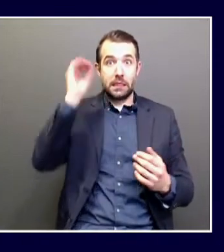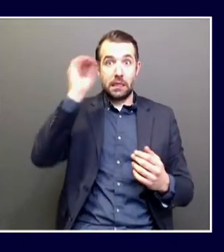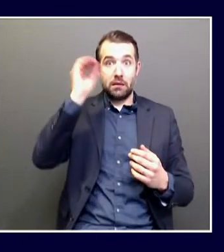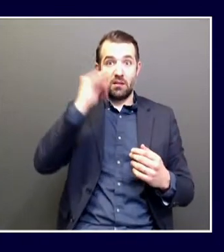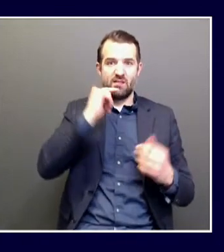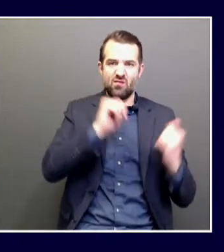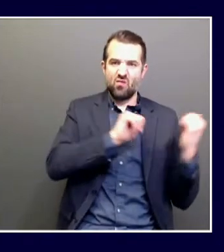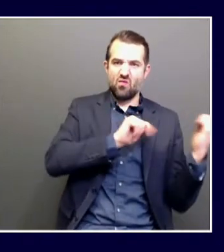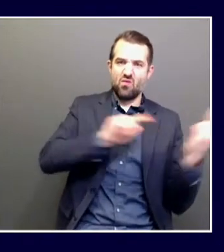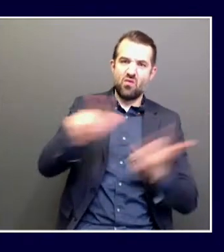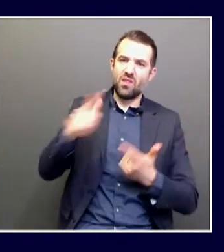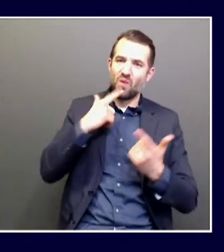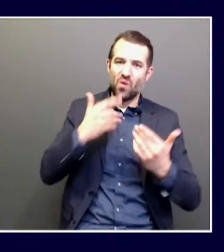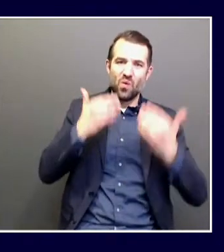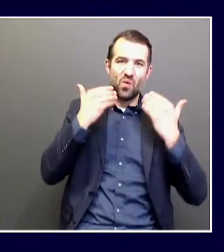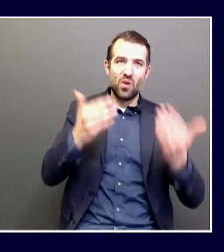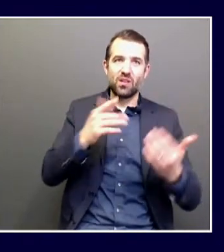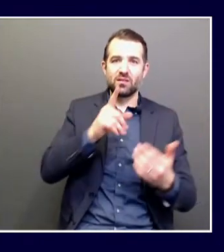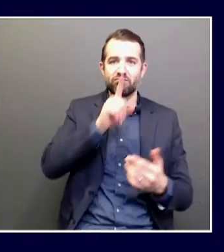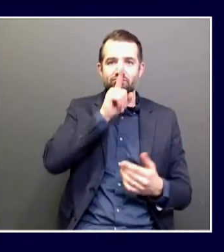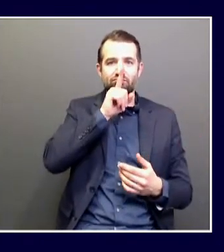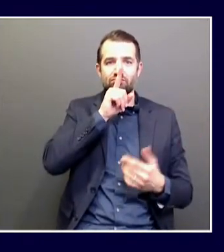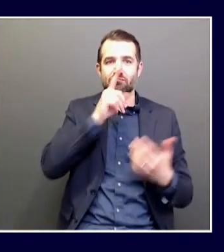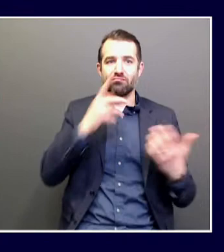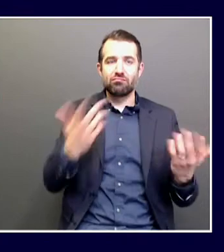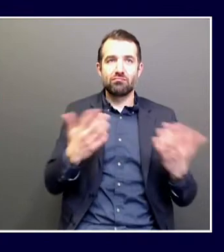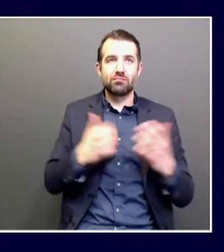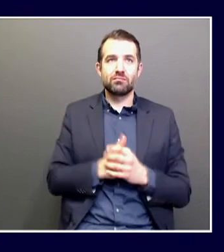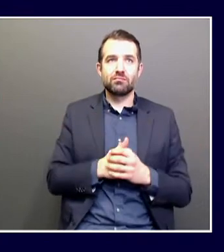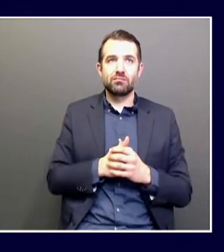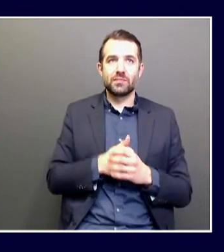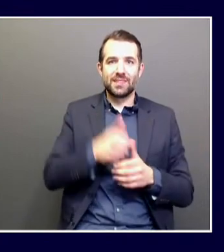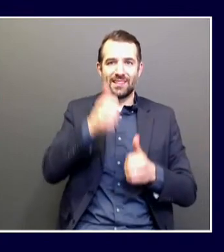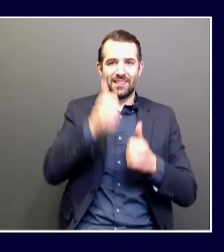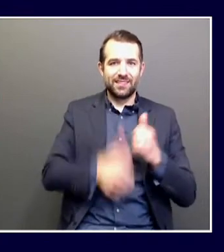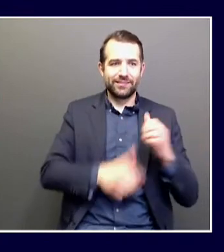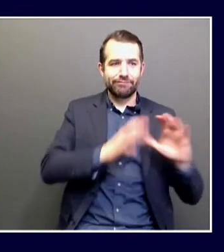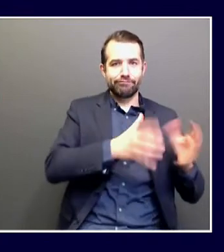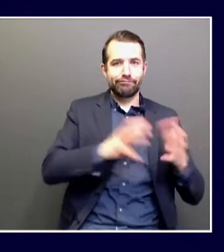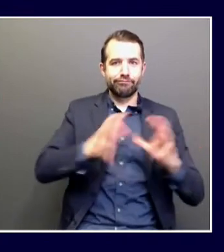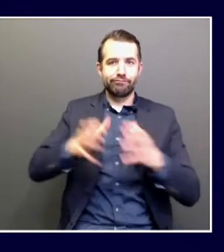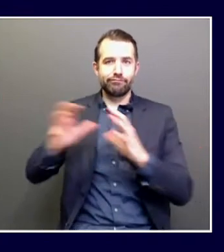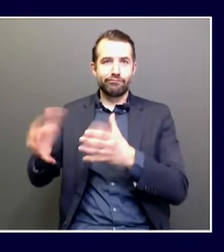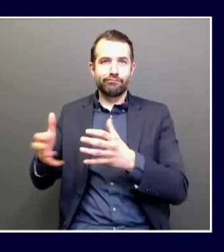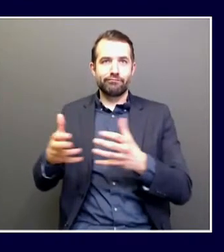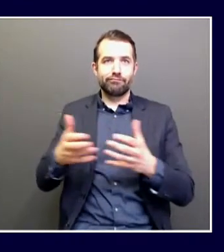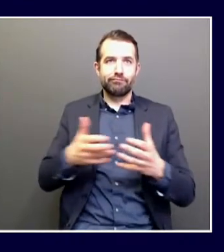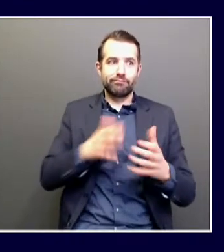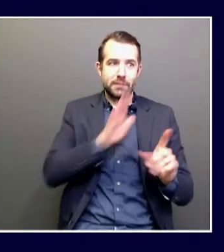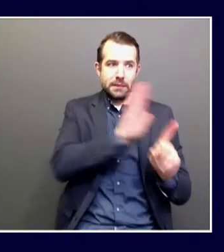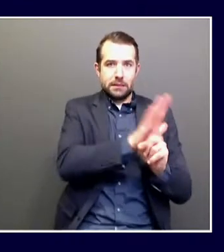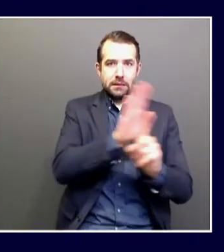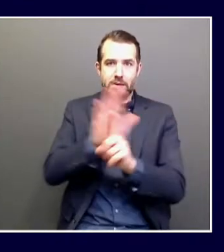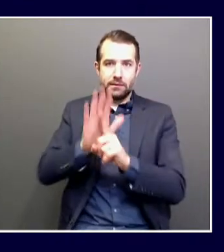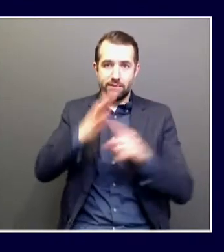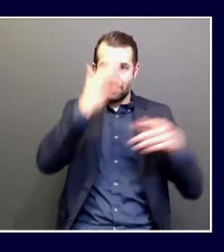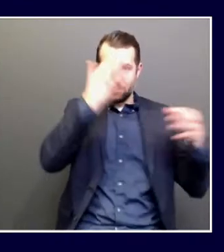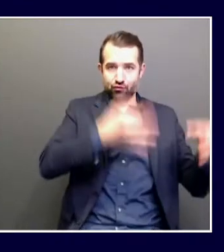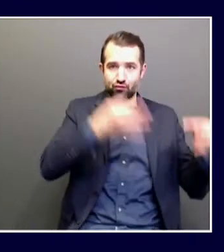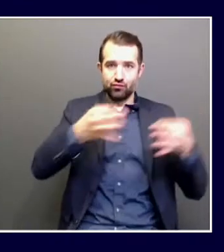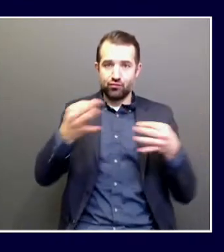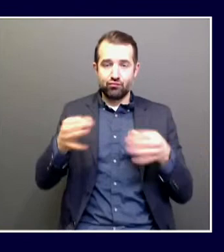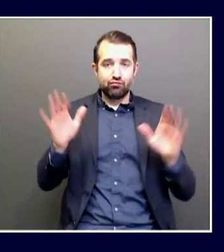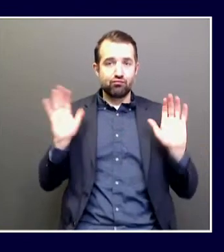the council. That's really for the churches themselves, but I can understand where the council is coming from. And again, given given